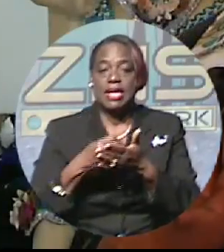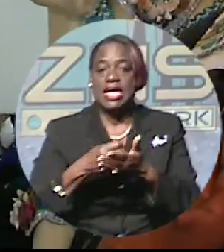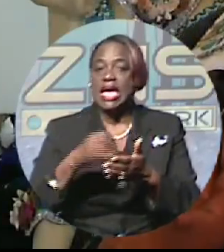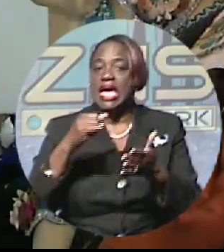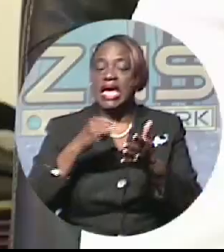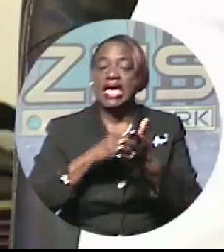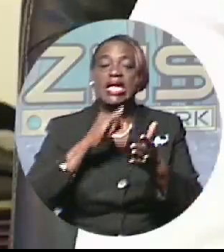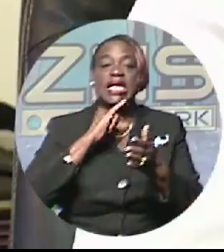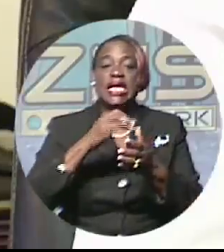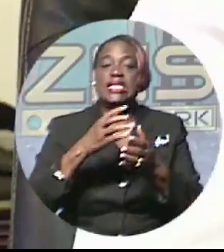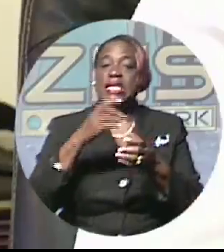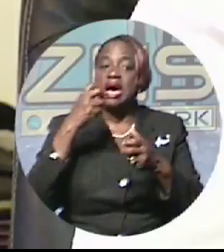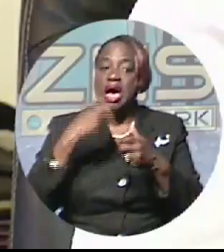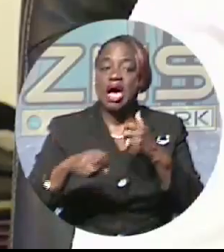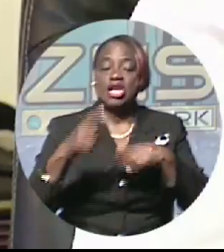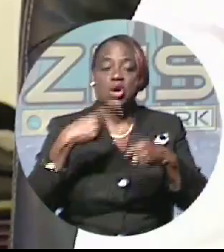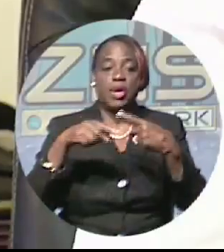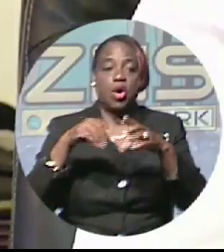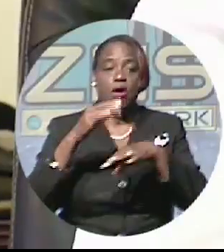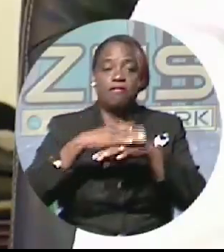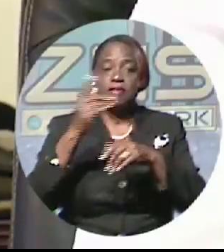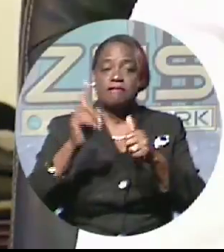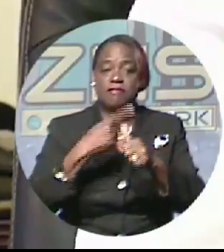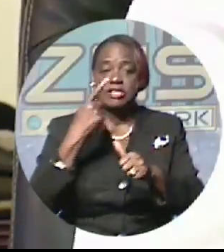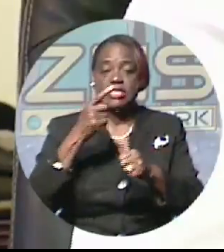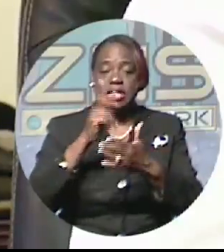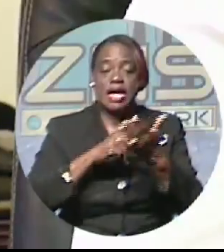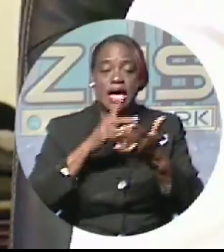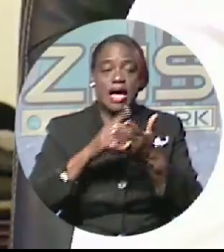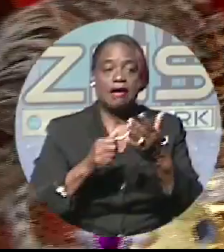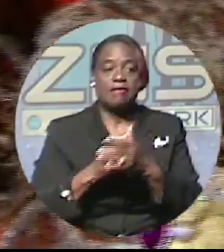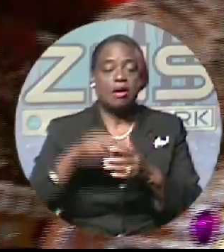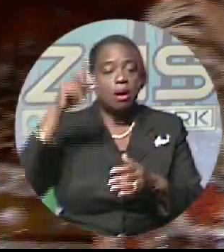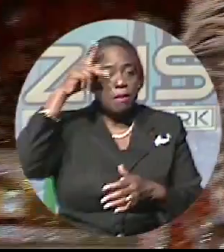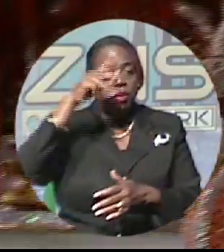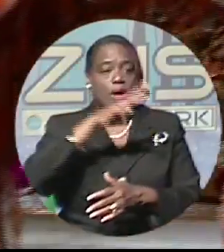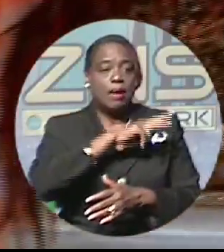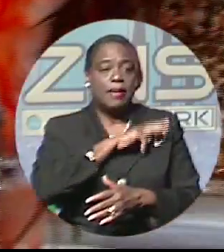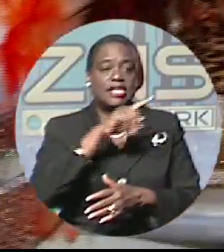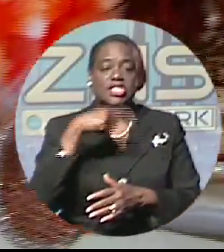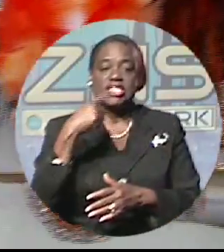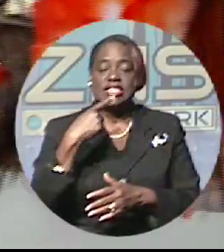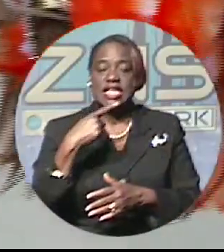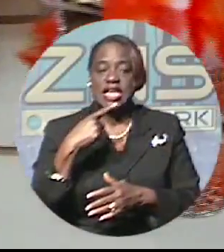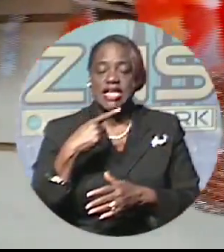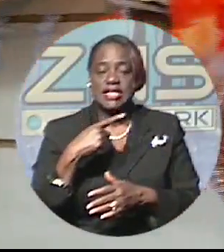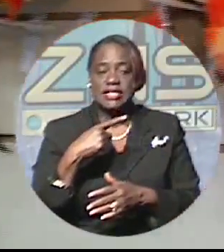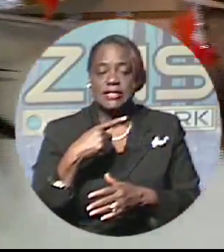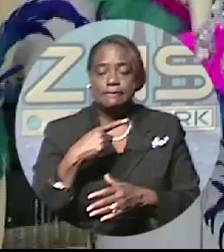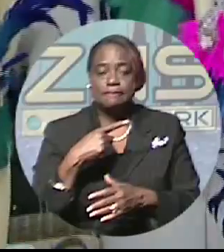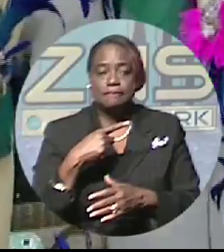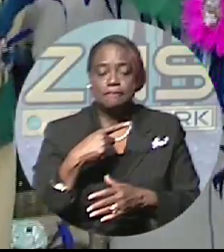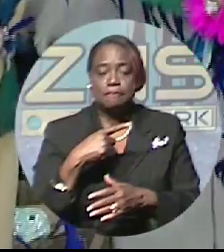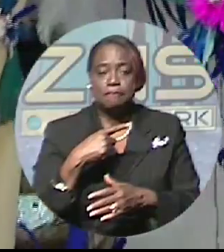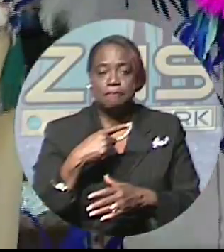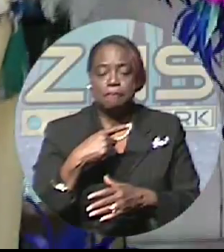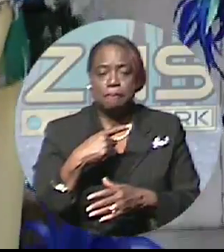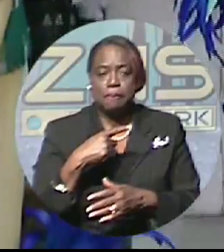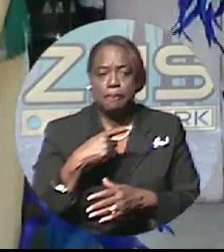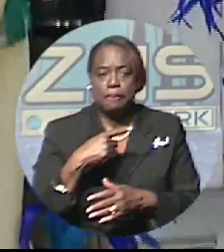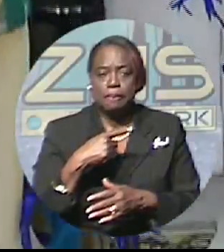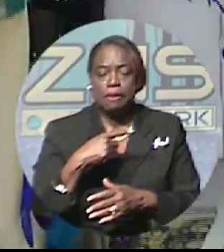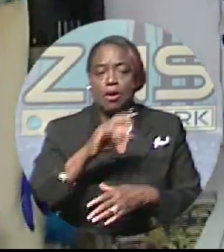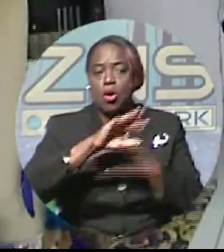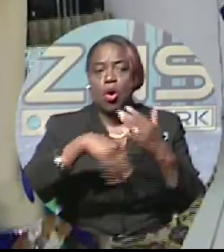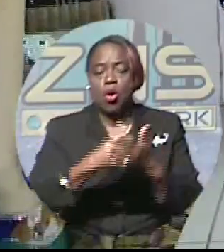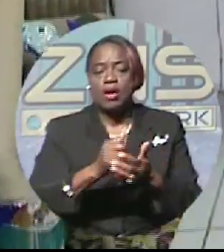going off in the first half. Chairman of the Bahamas Junkanoo Carnival Commission, Paul Major, says there are requirements that Barabbas and the Carnival Tribe and all of the